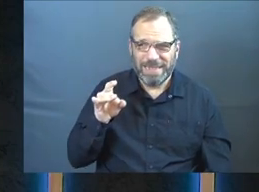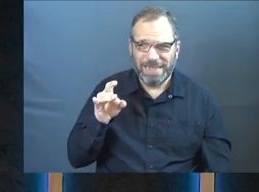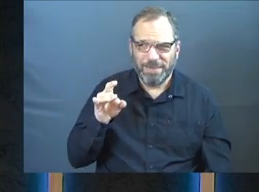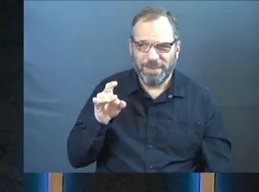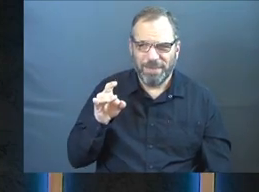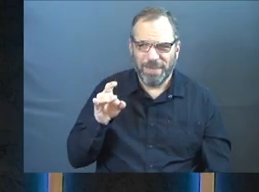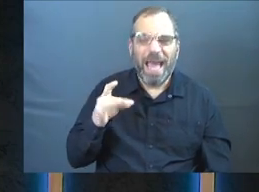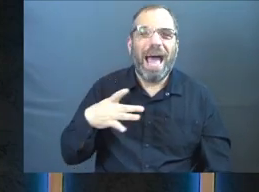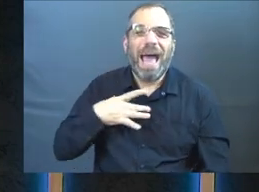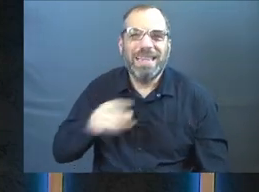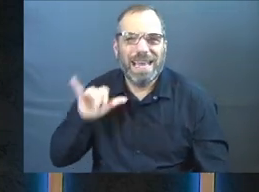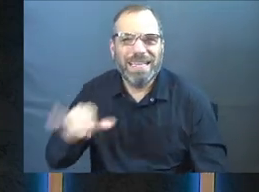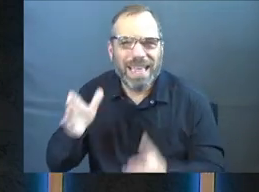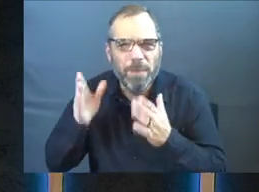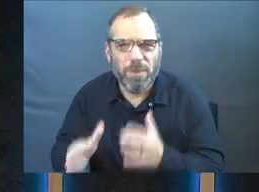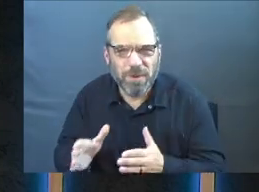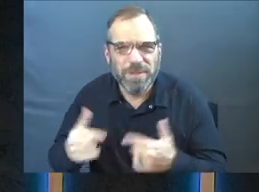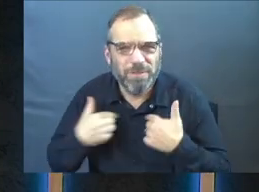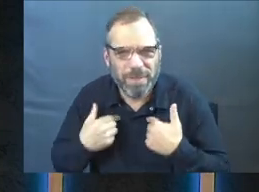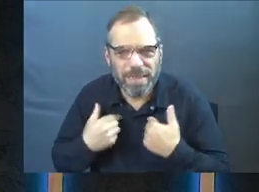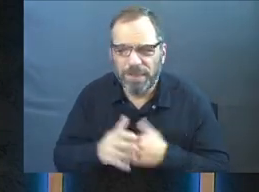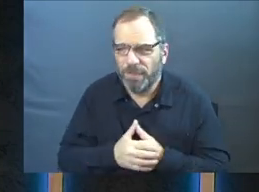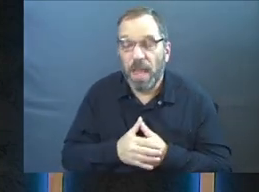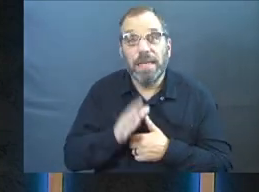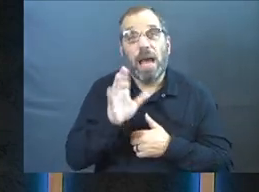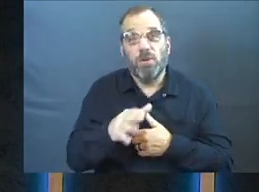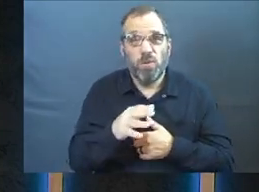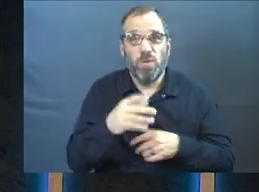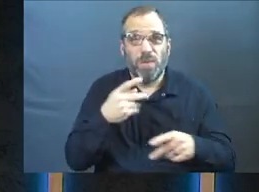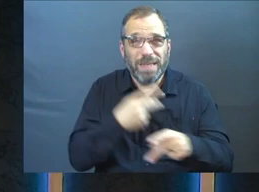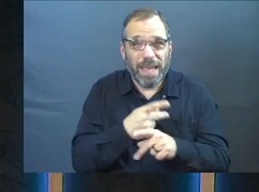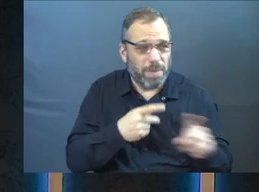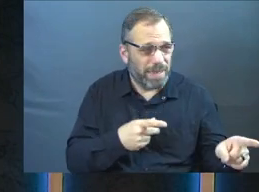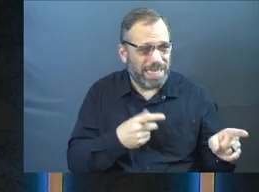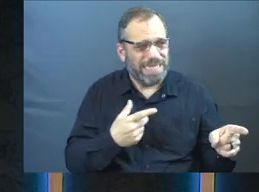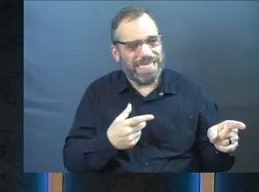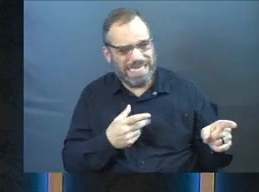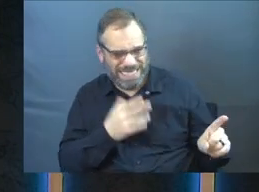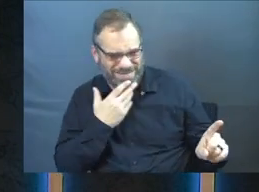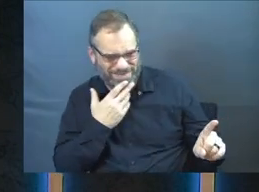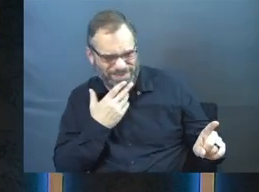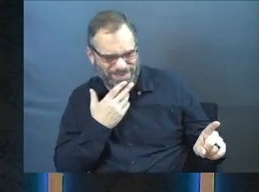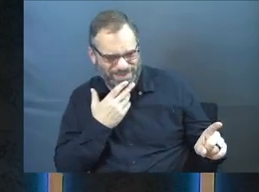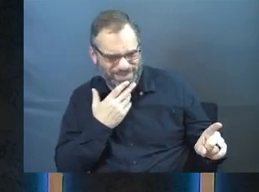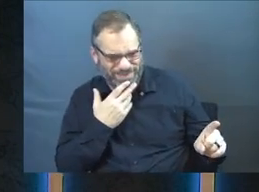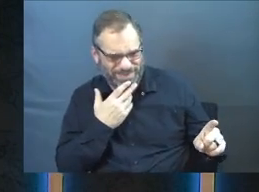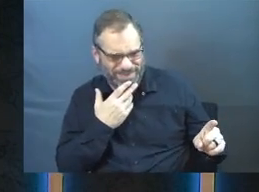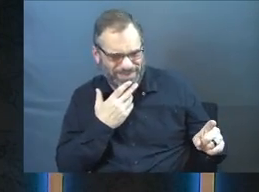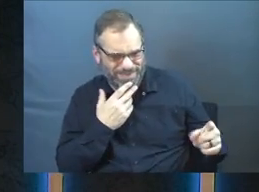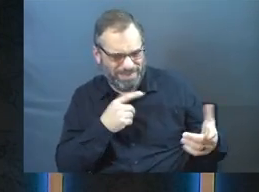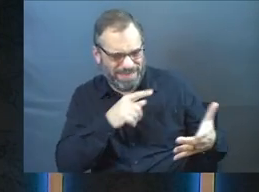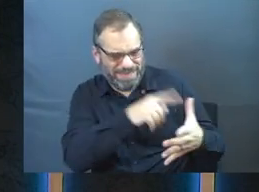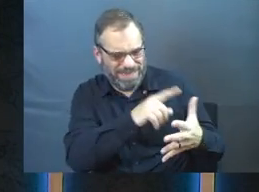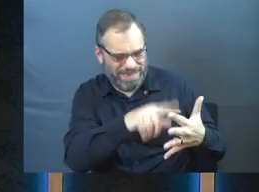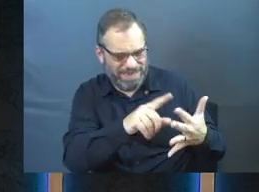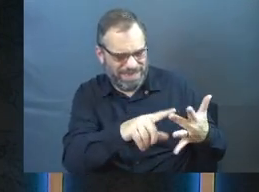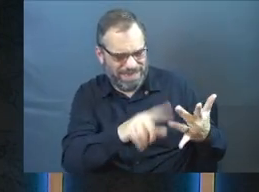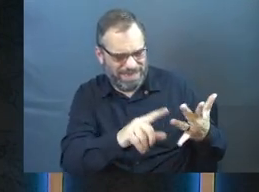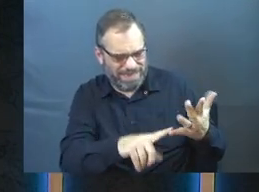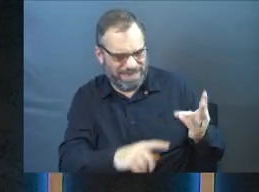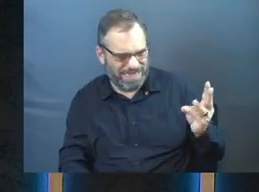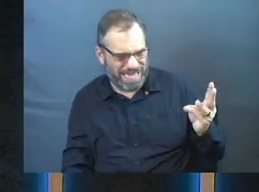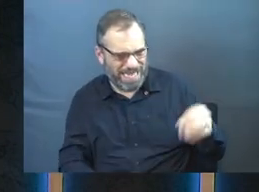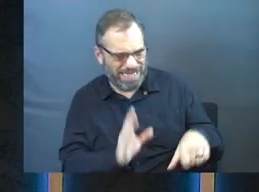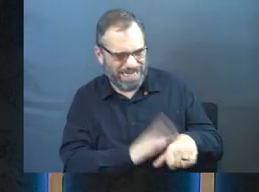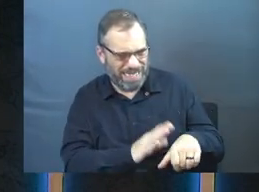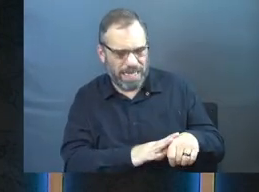And if you got somebody you really care about and you're like, I'm just not sure that they passed these signs today. Can I